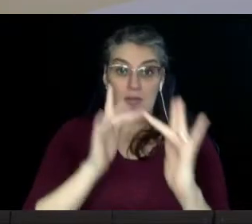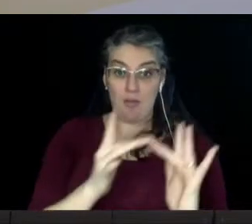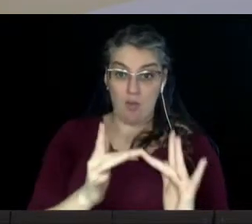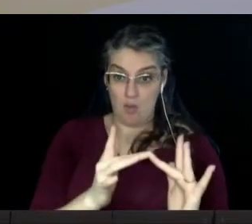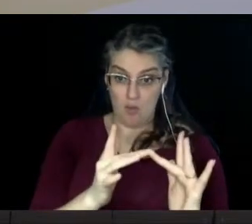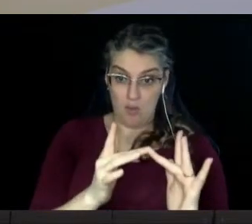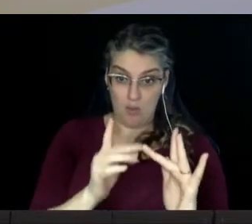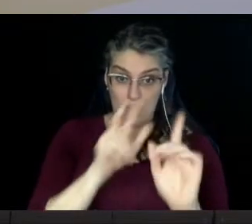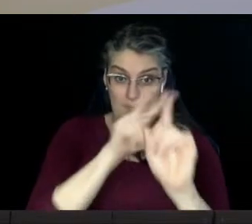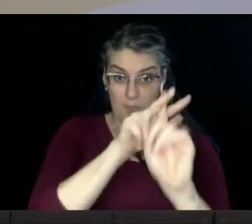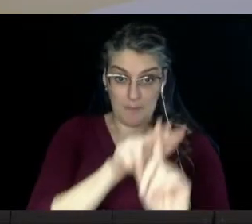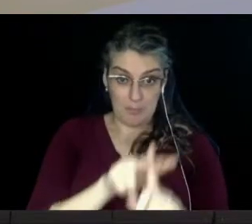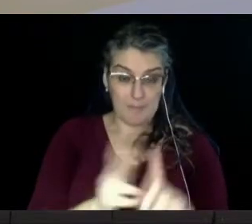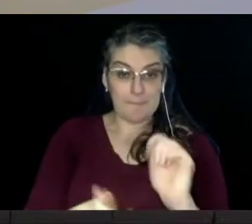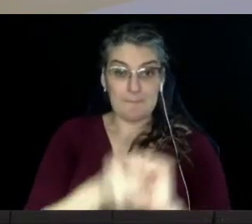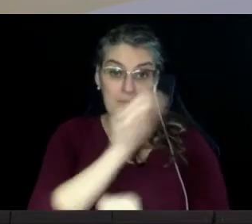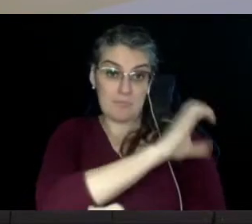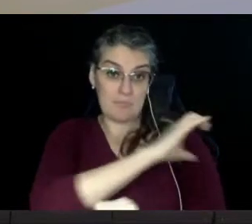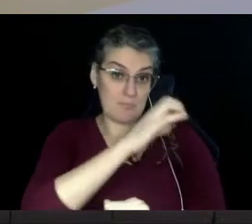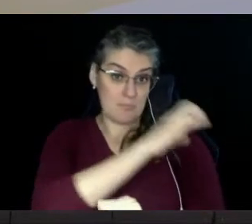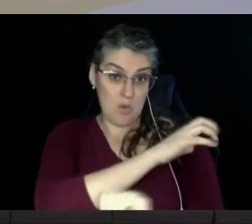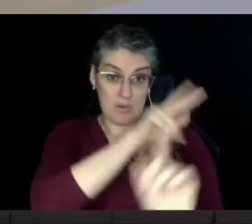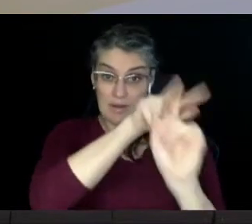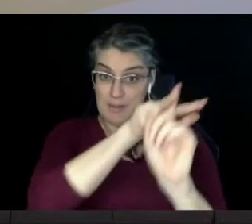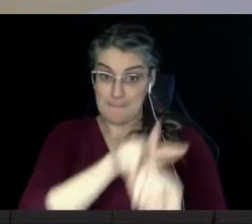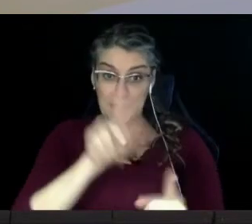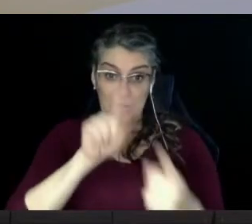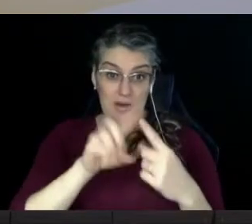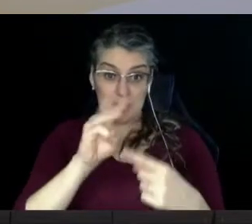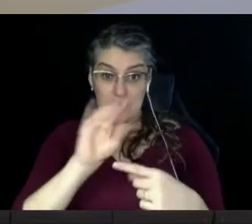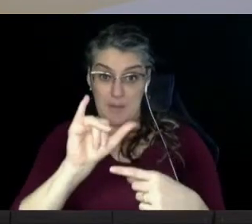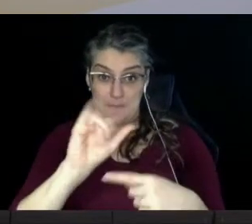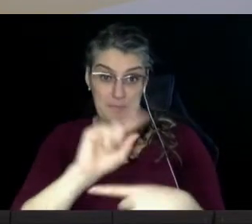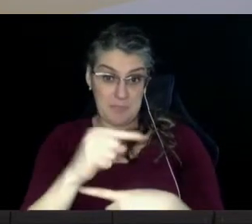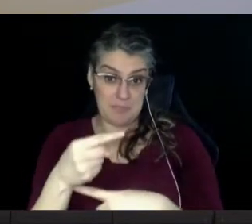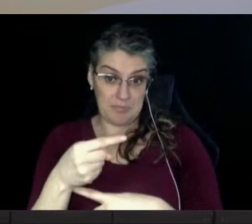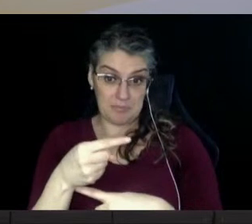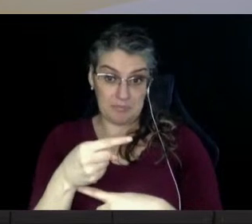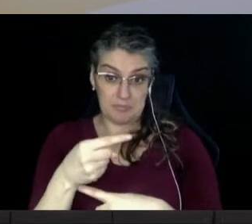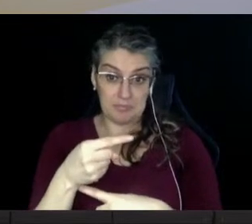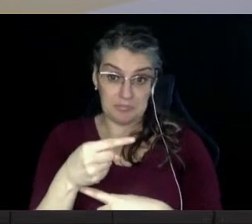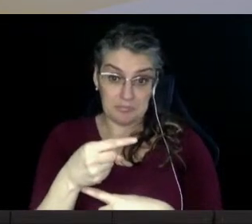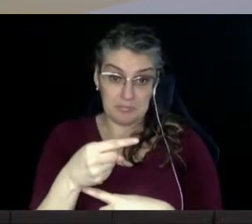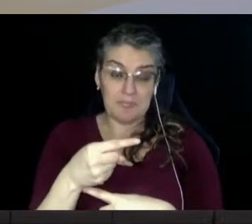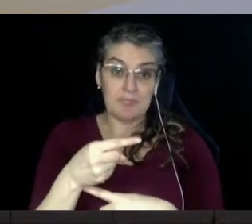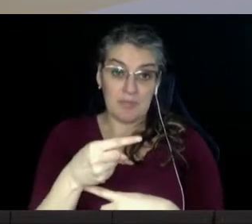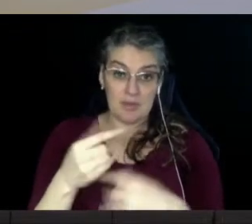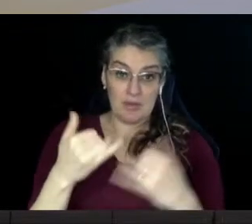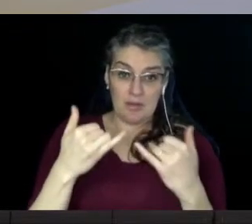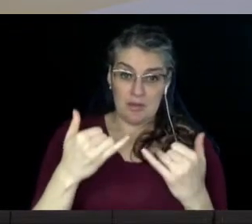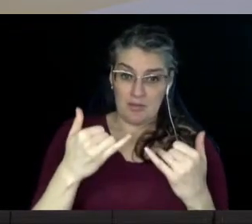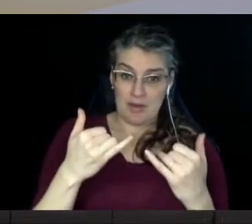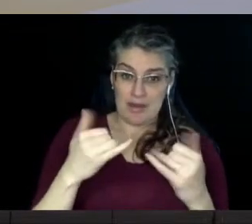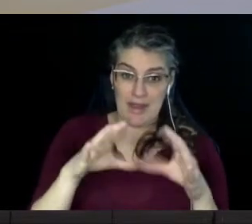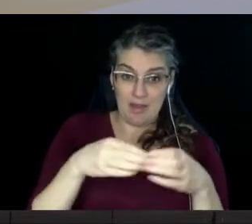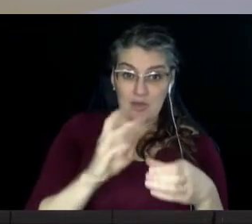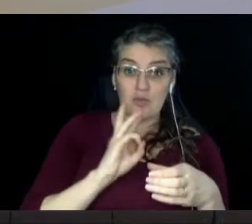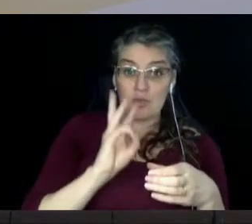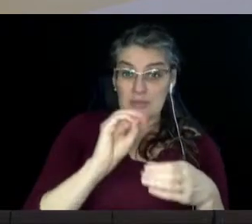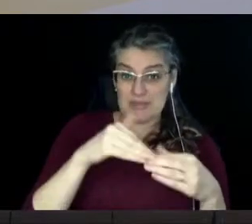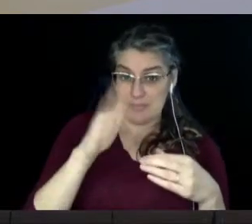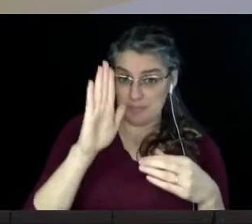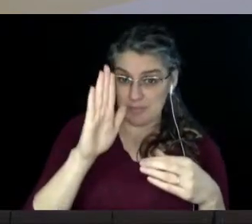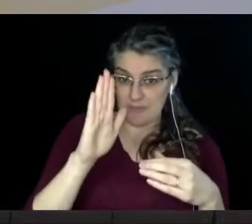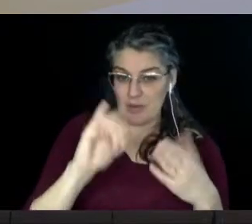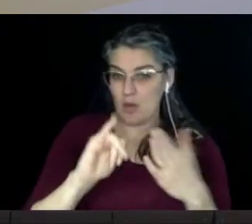most clinics are fully booked up until the 1st of May at least, and right now we're in the 60-plus age group. So how is